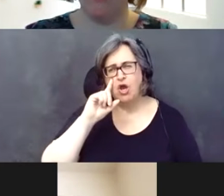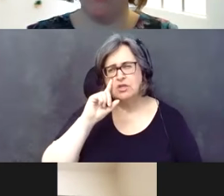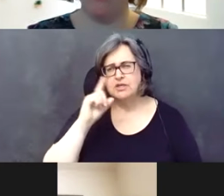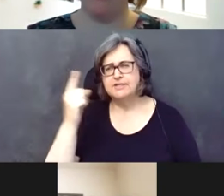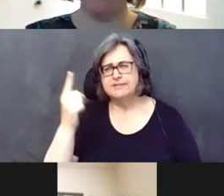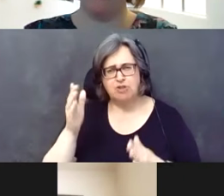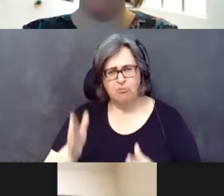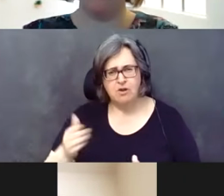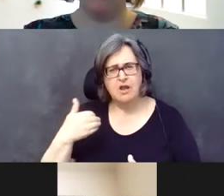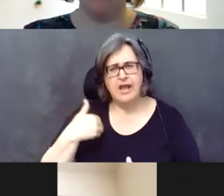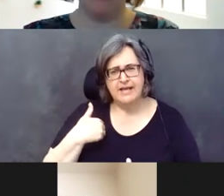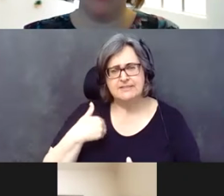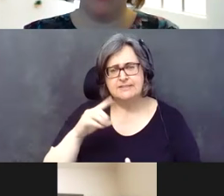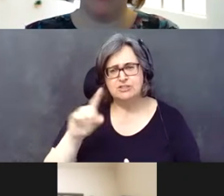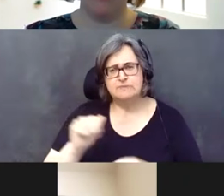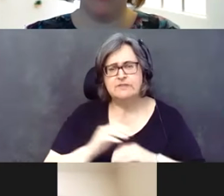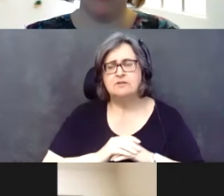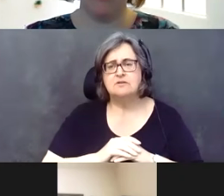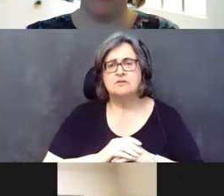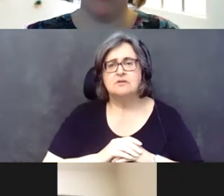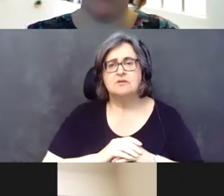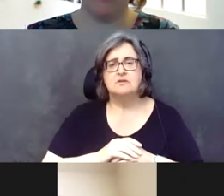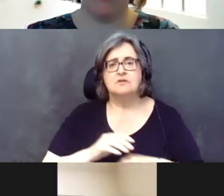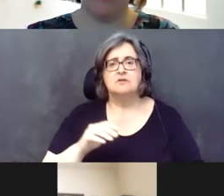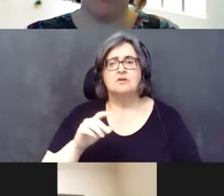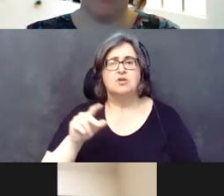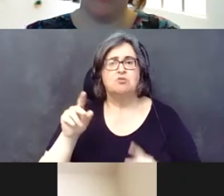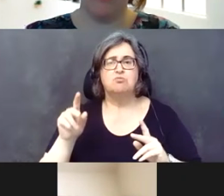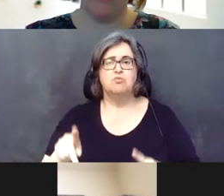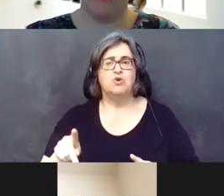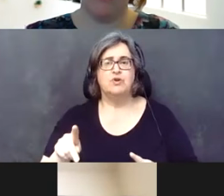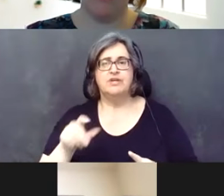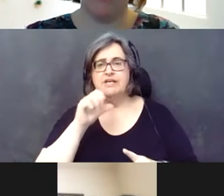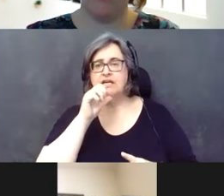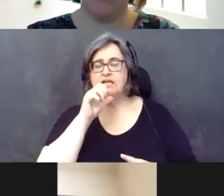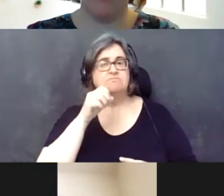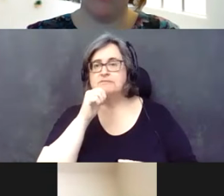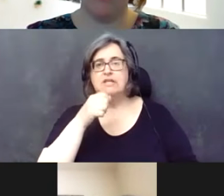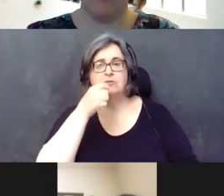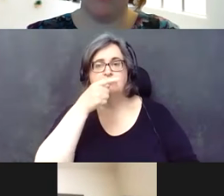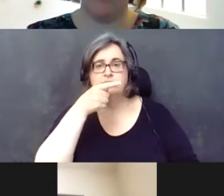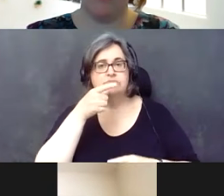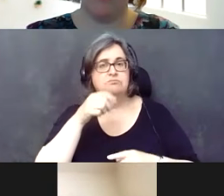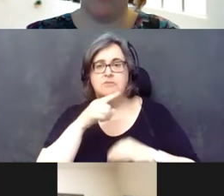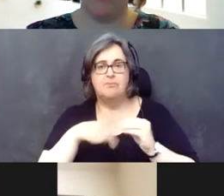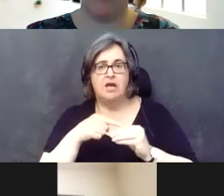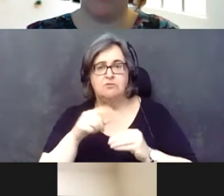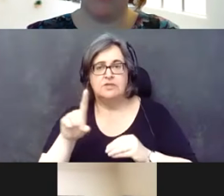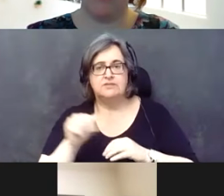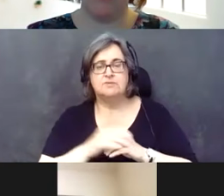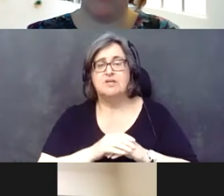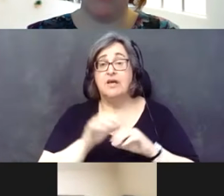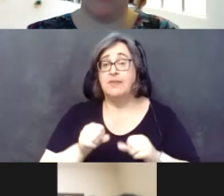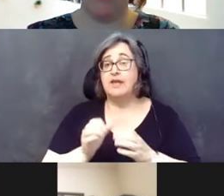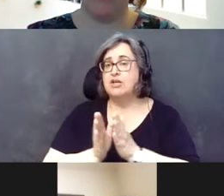someone had a disability, and the person wasn't sharing with them about their disability, they could